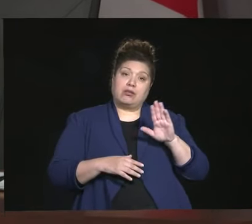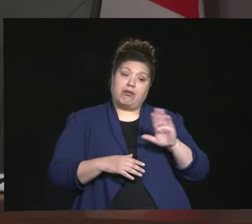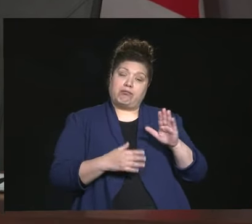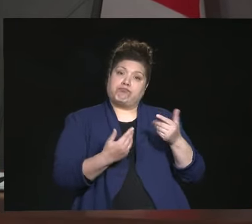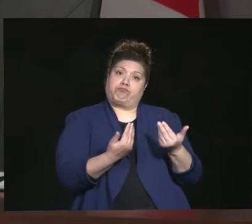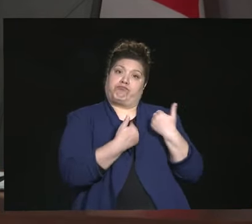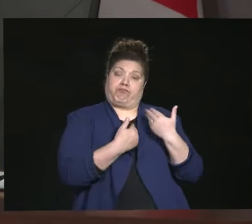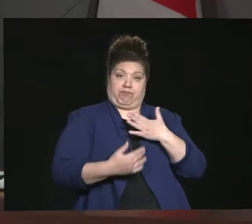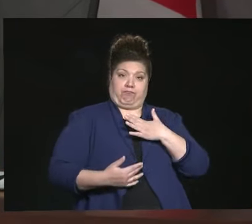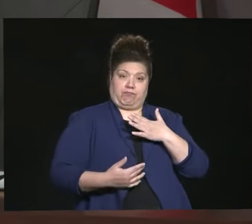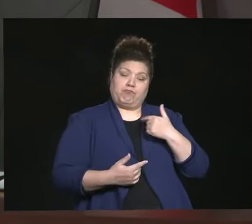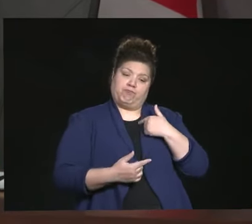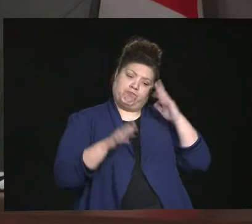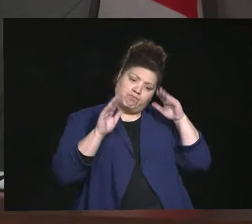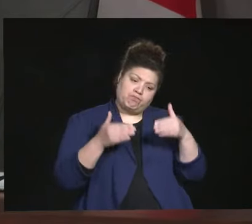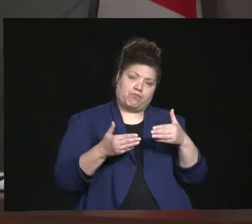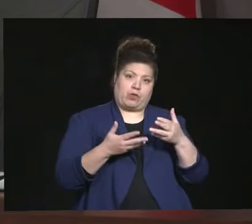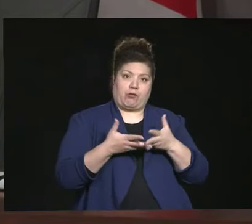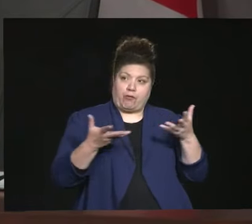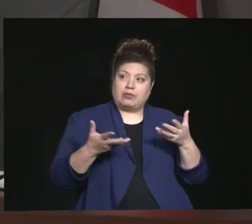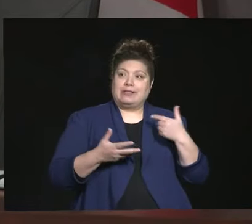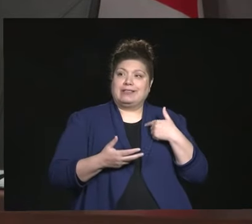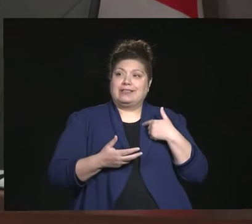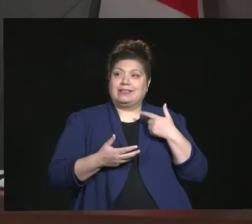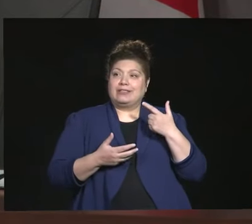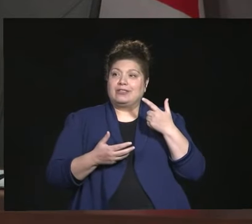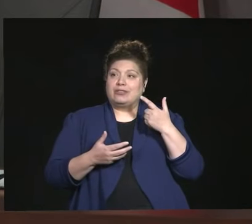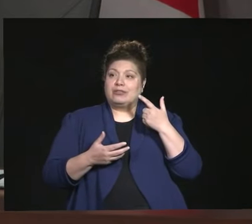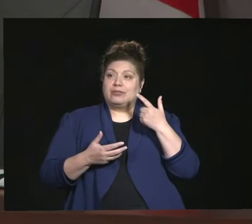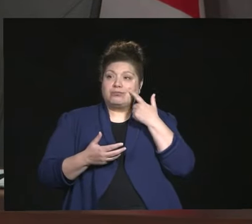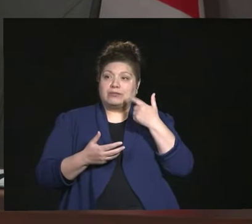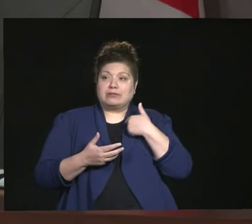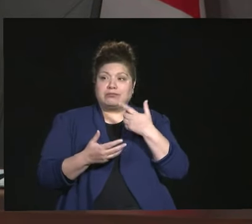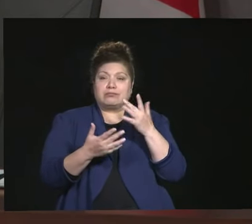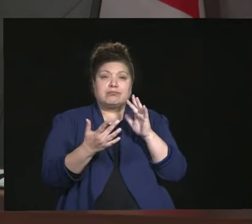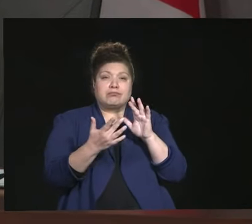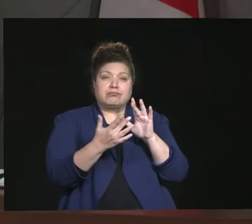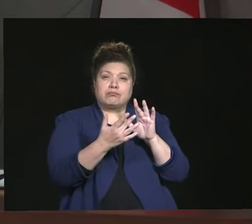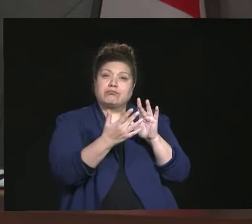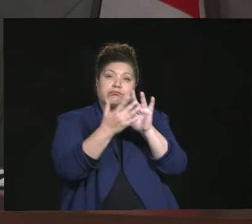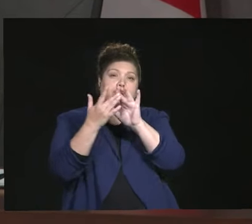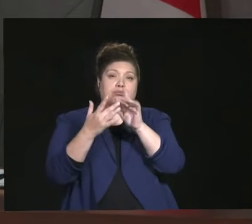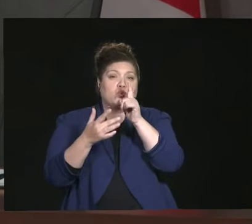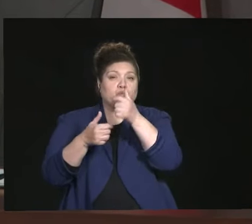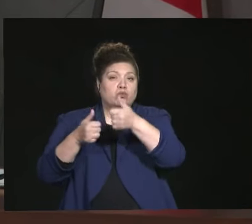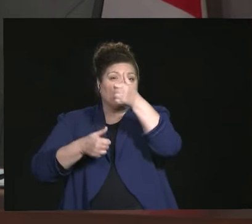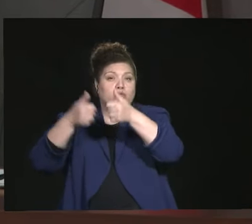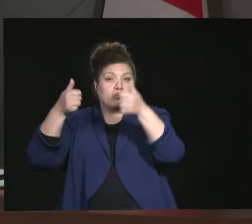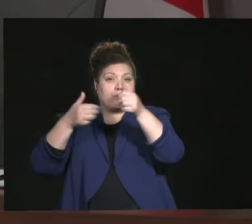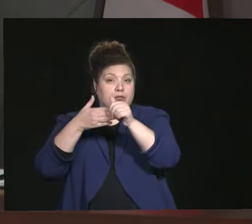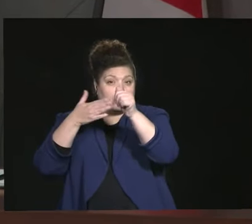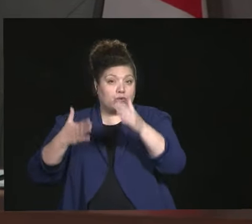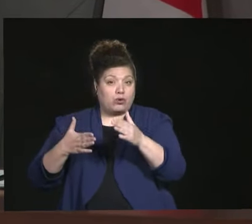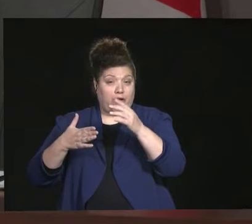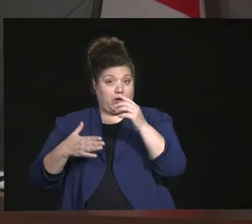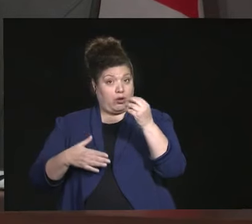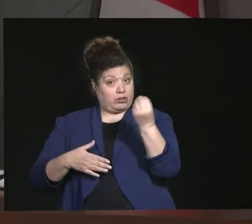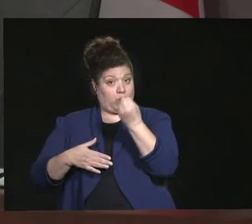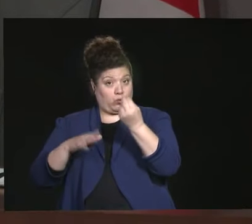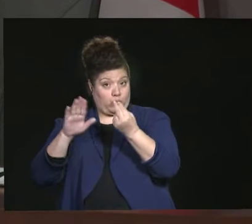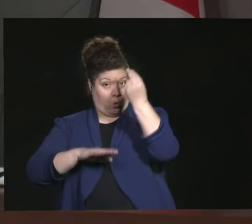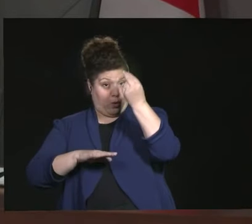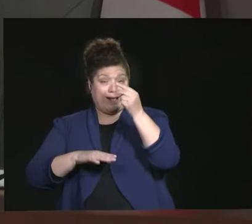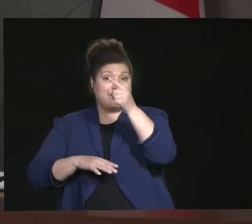recent days to some leaders, for example, in Northern Ontario, I've heard that they have 0 test kits in some